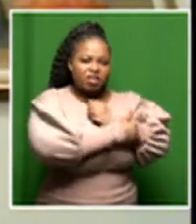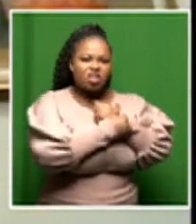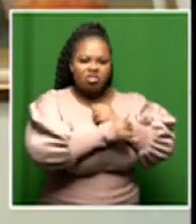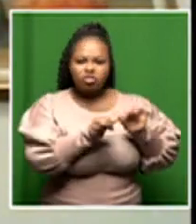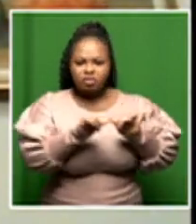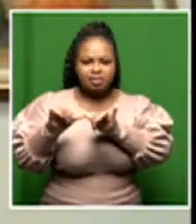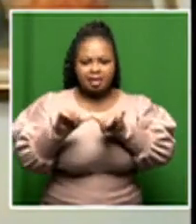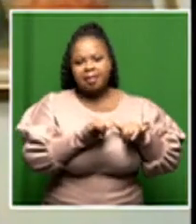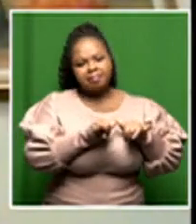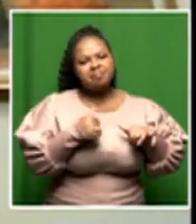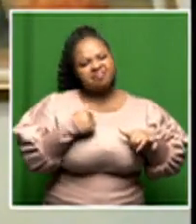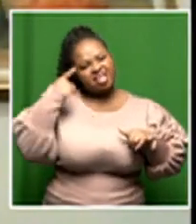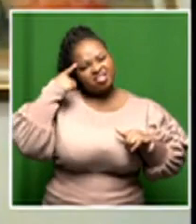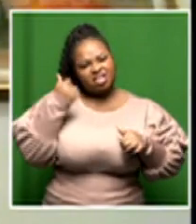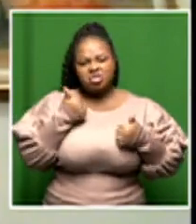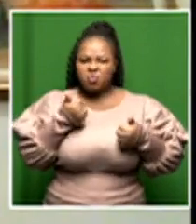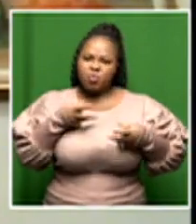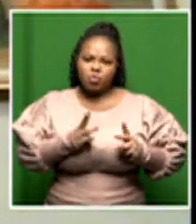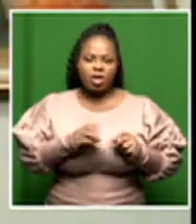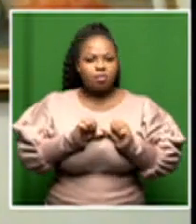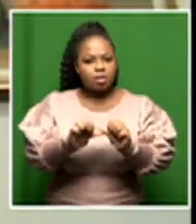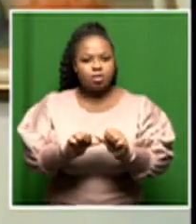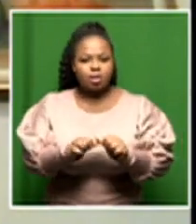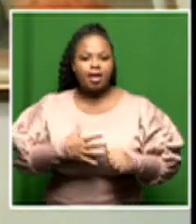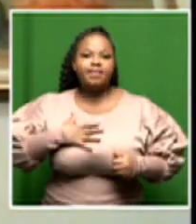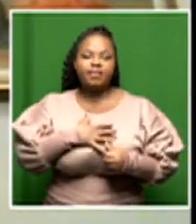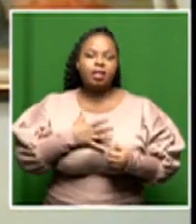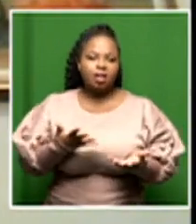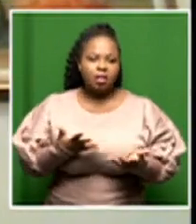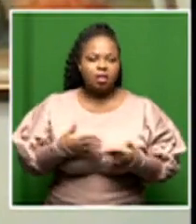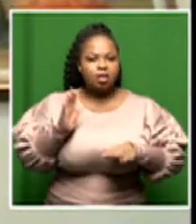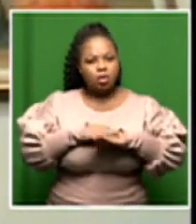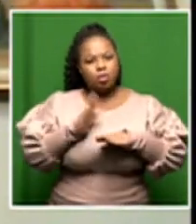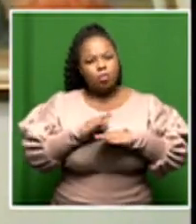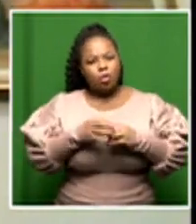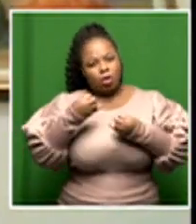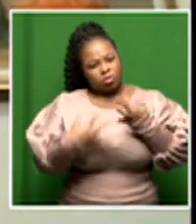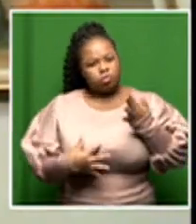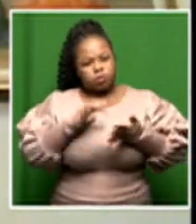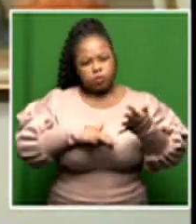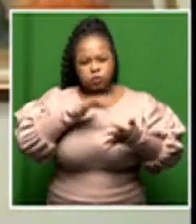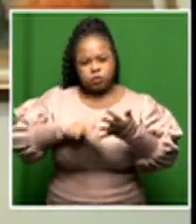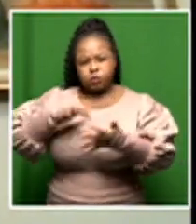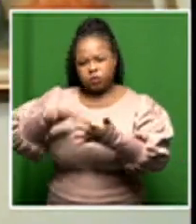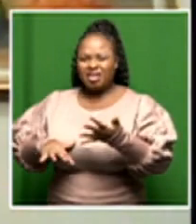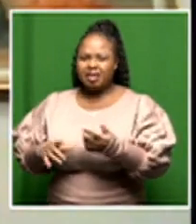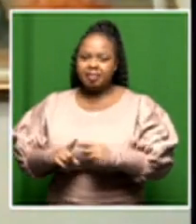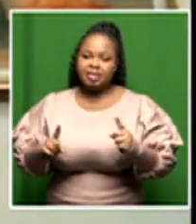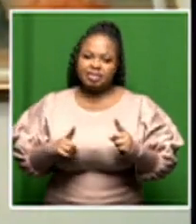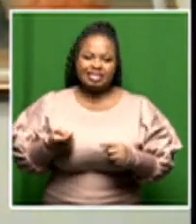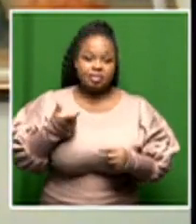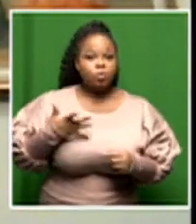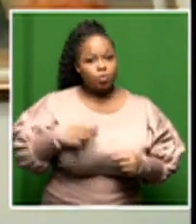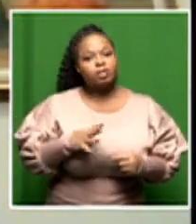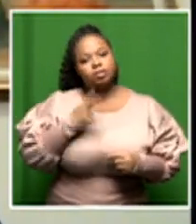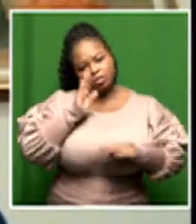was a good step forward. I feel the amount that is mentioned in the statement is far too little. We would like to